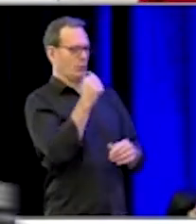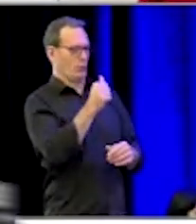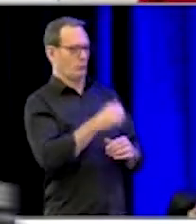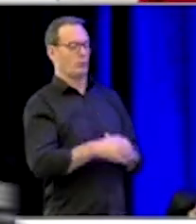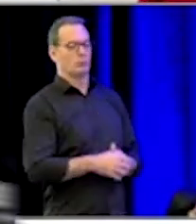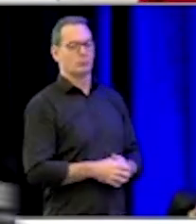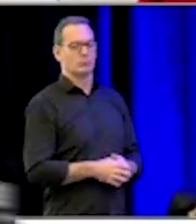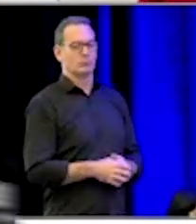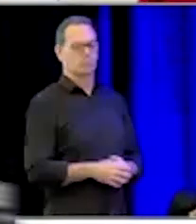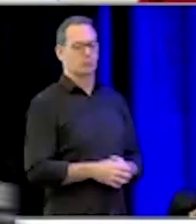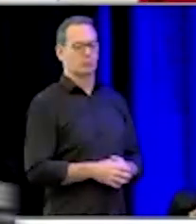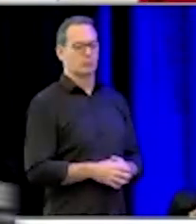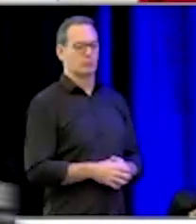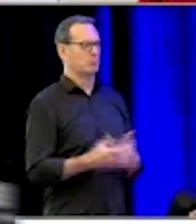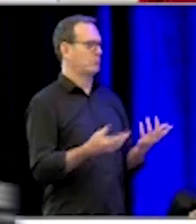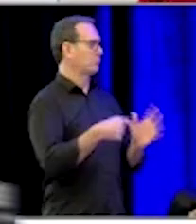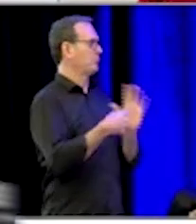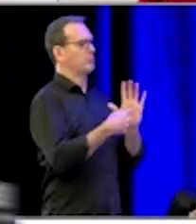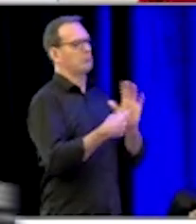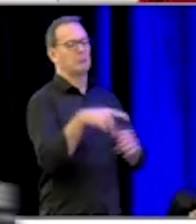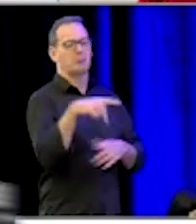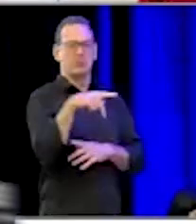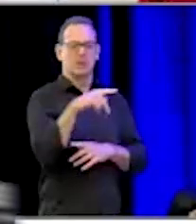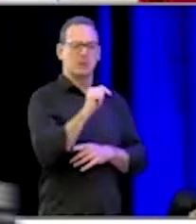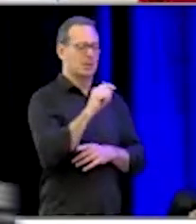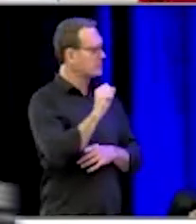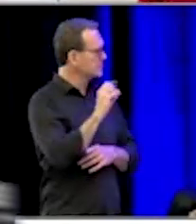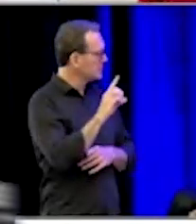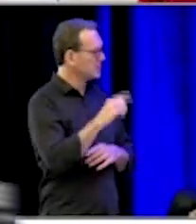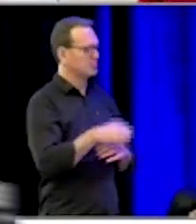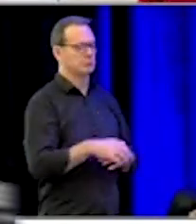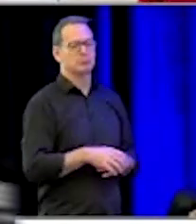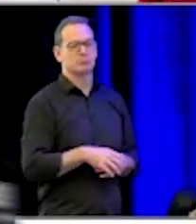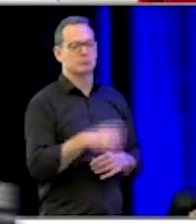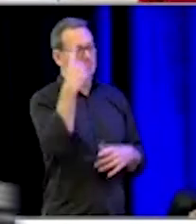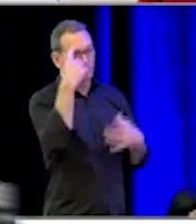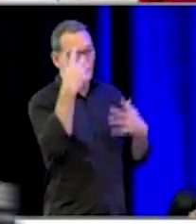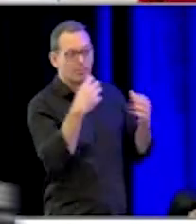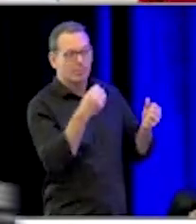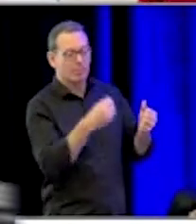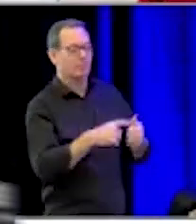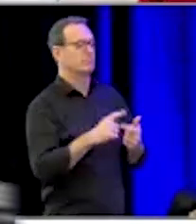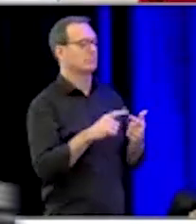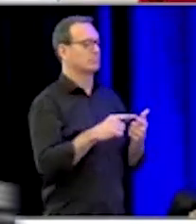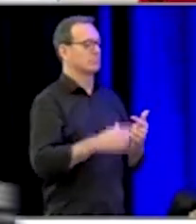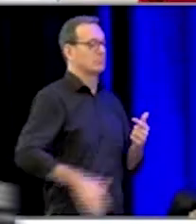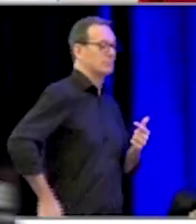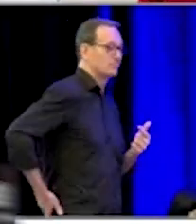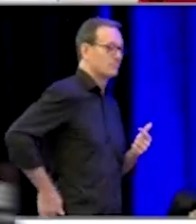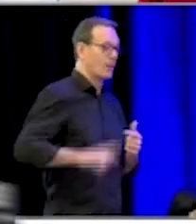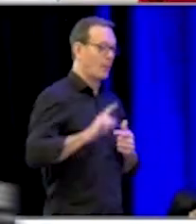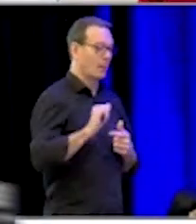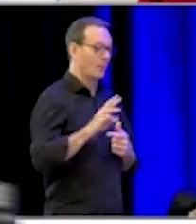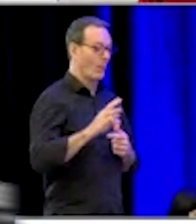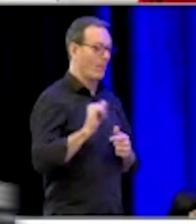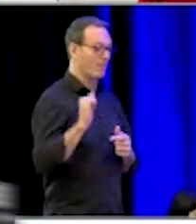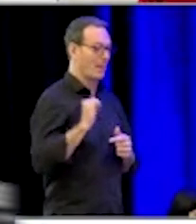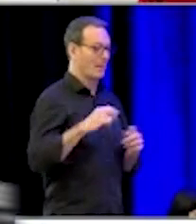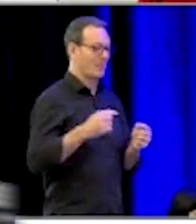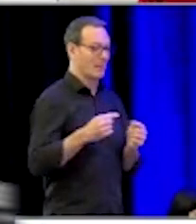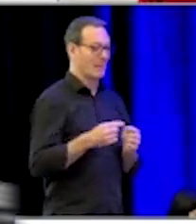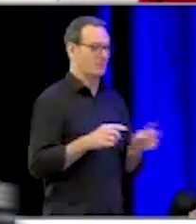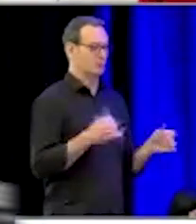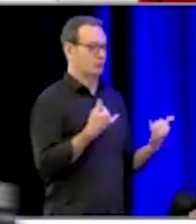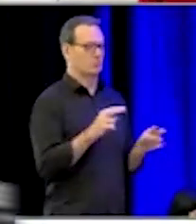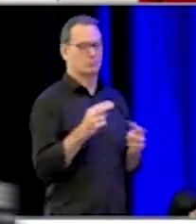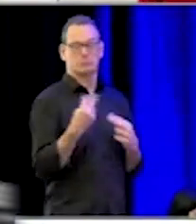such as PTSD, mental health, low back pain. We can look around today and